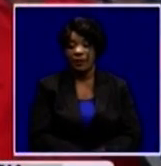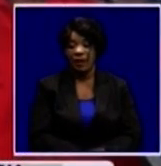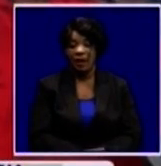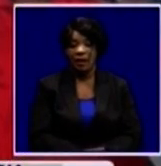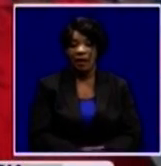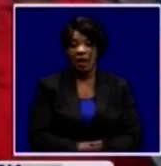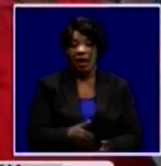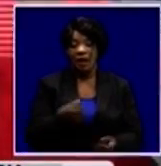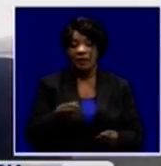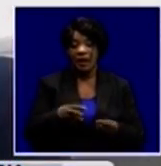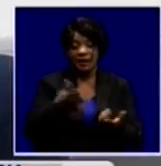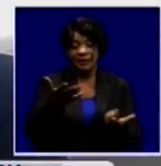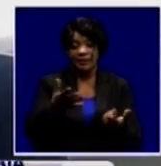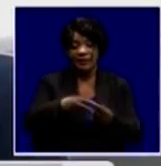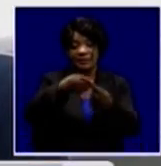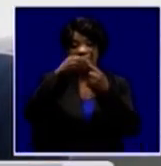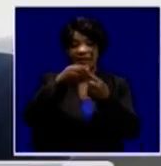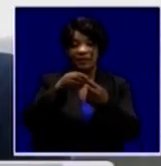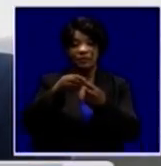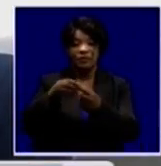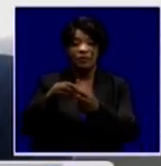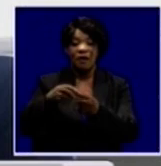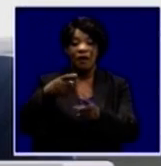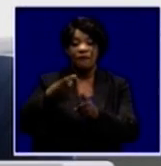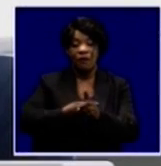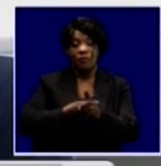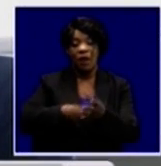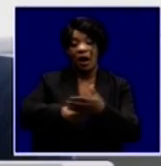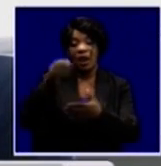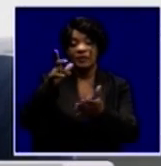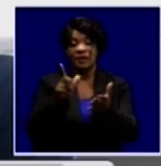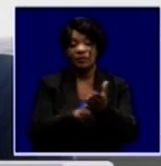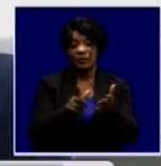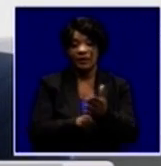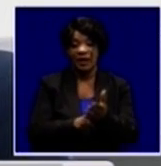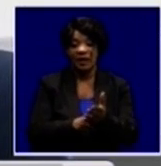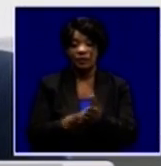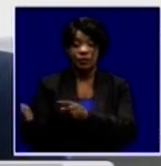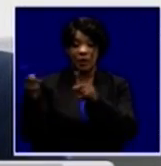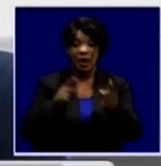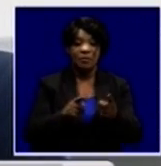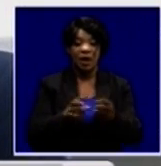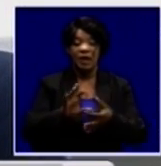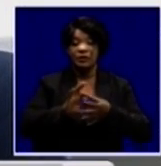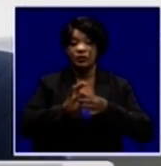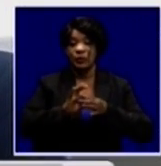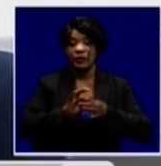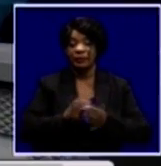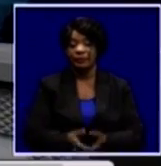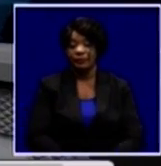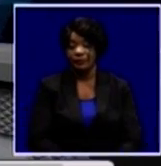from outside Lusaka to be part of this remarkable occasion.